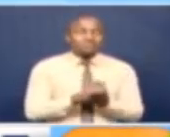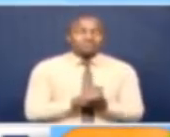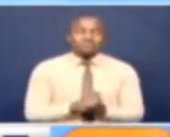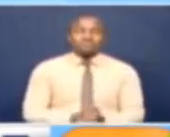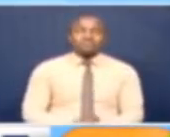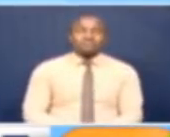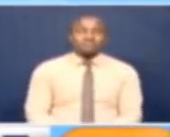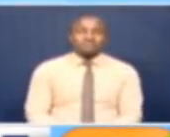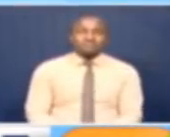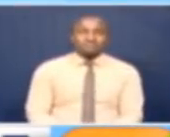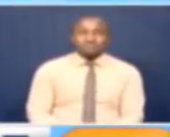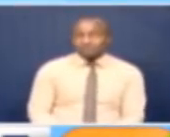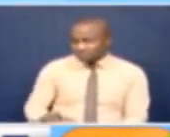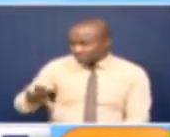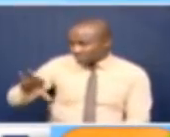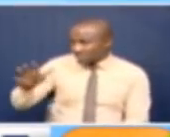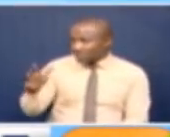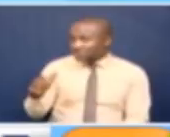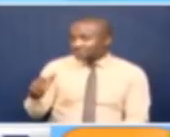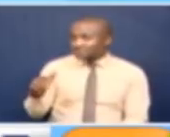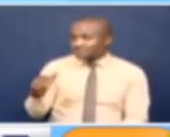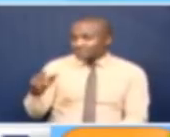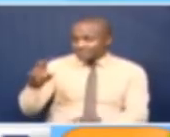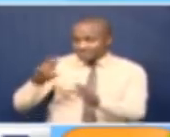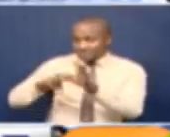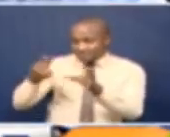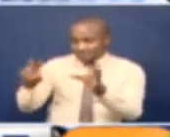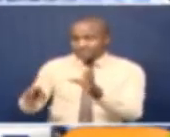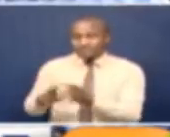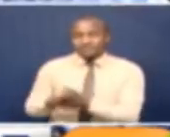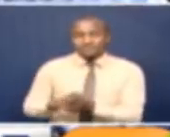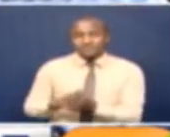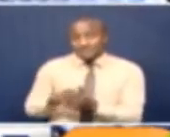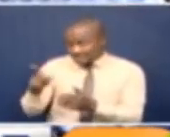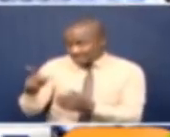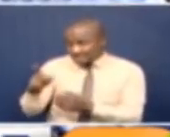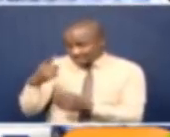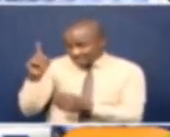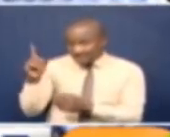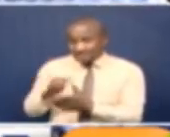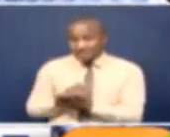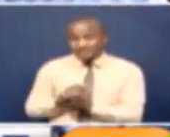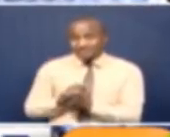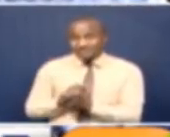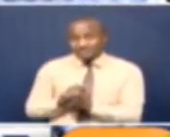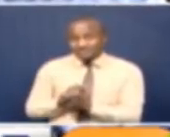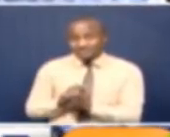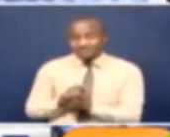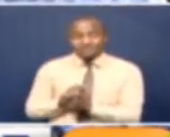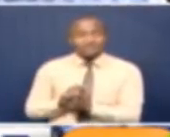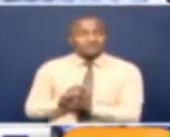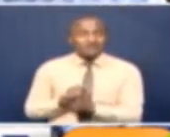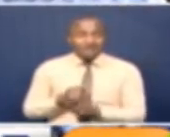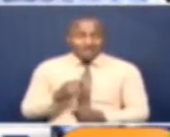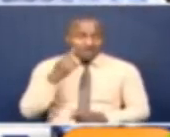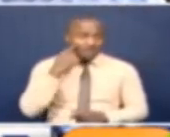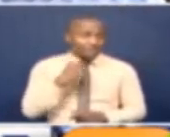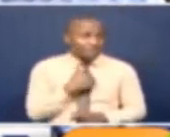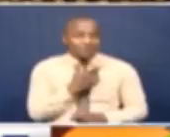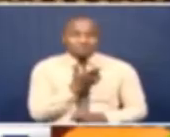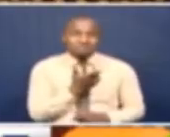that. Speaking I of counties, secession. Does that make sense, my friend? Help me understand this. For me, I think it was